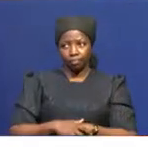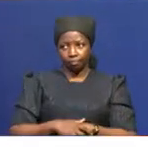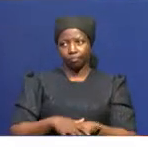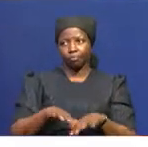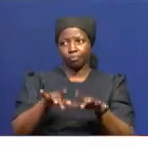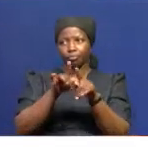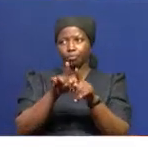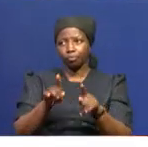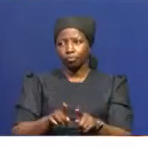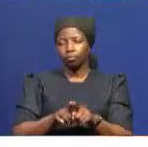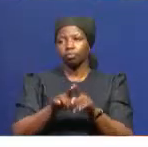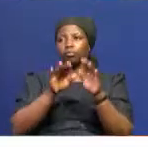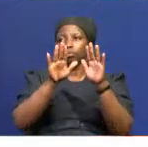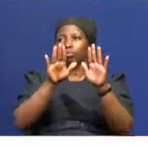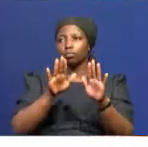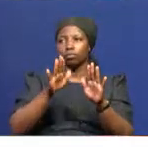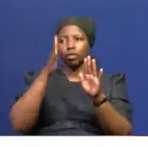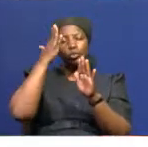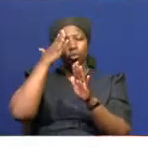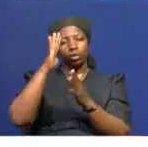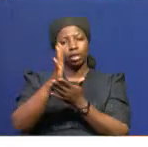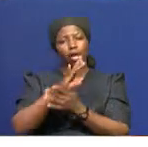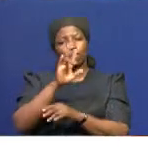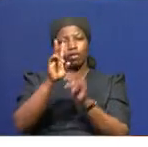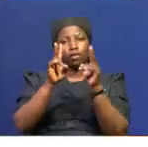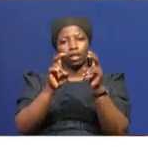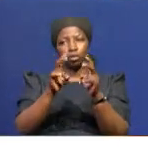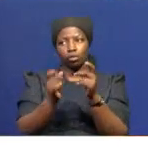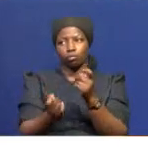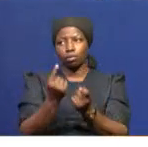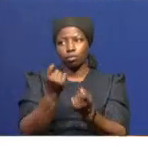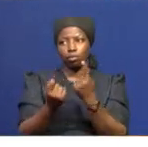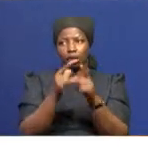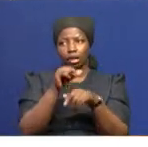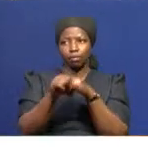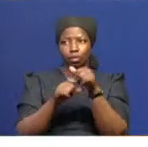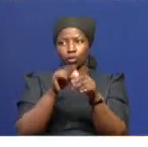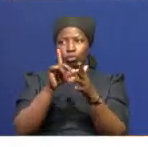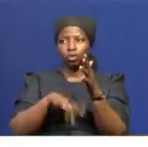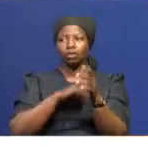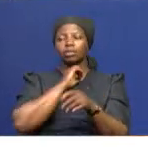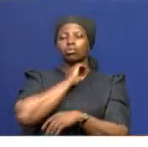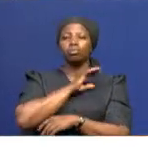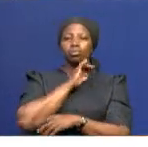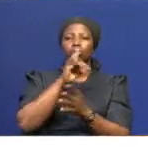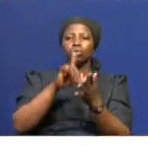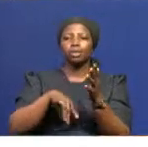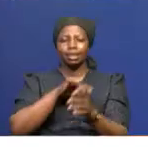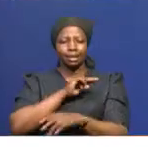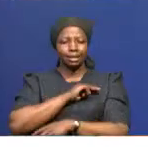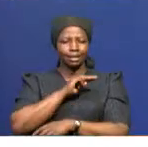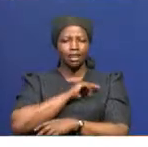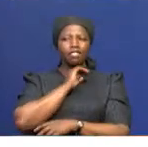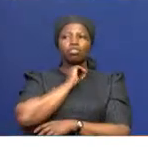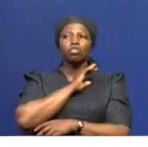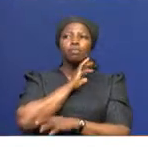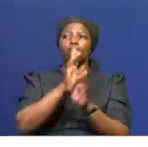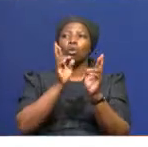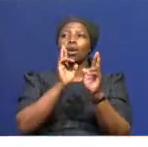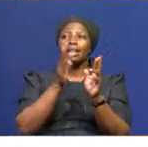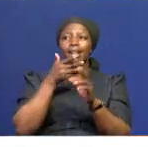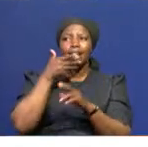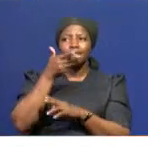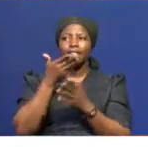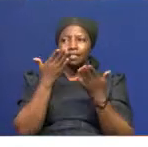also important to note that some of the issues you raised, including what was the complaint, what was the nature of the complaint, had already been